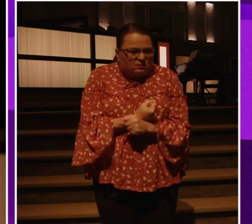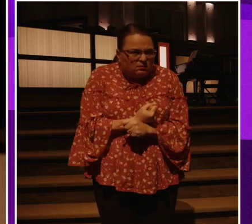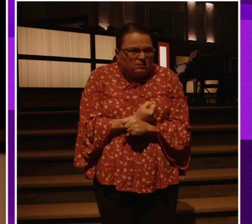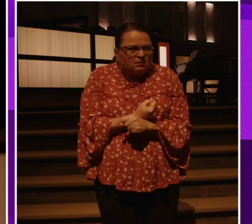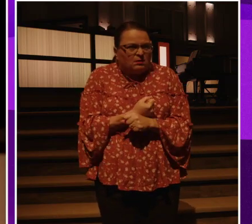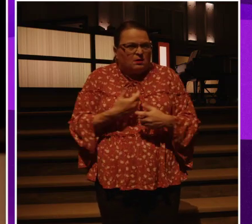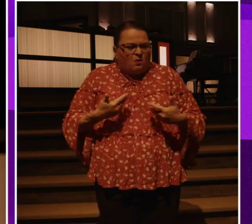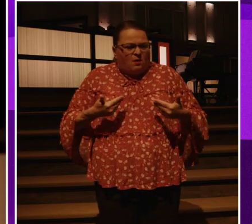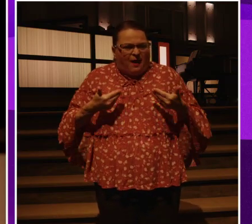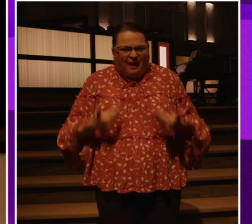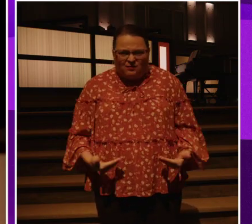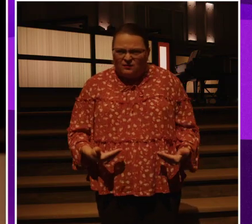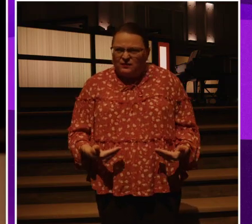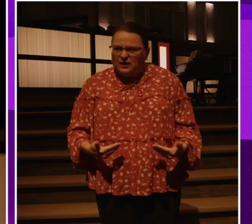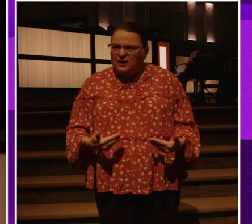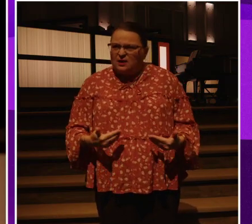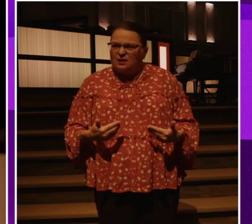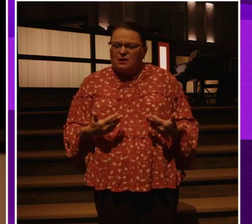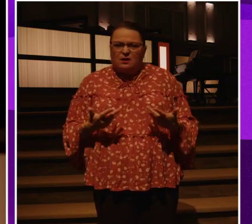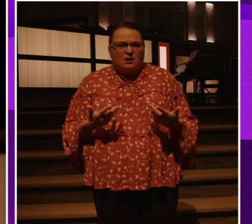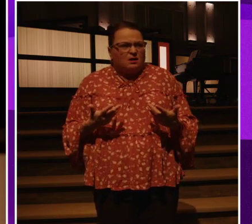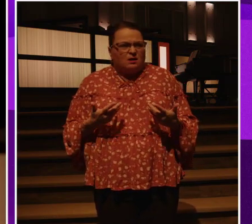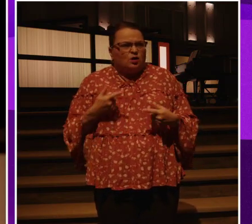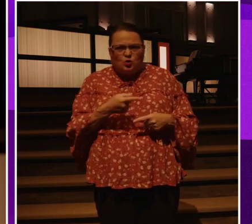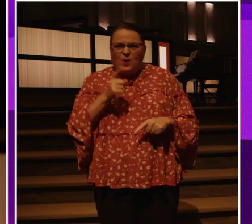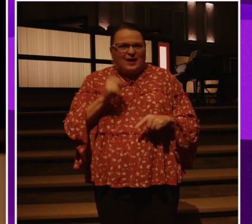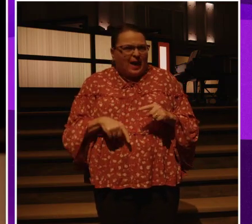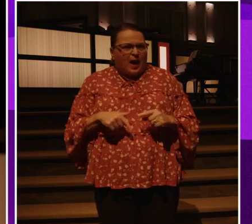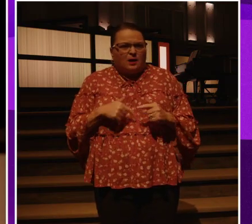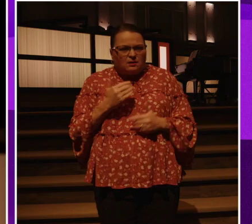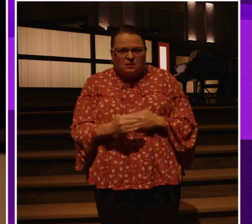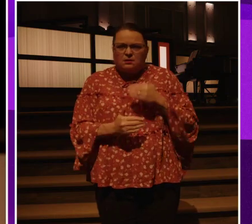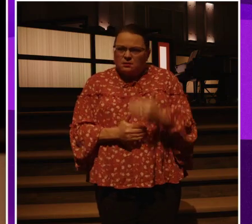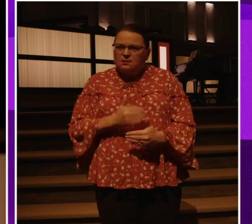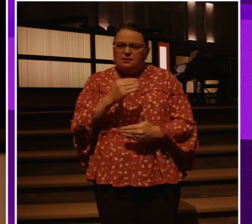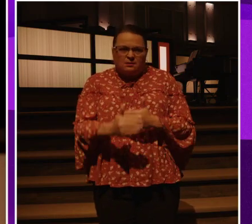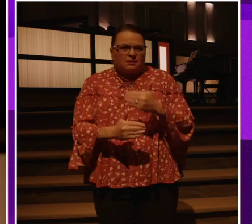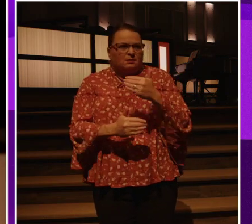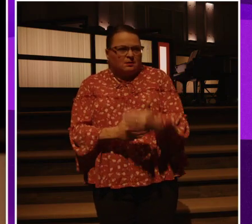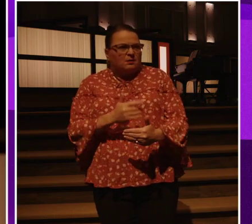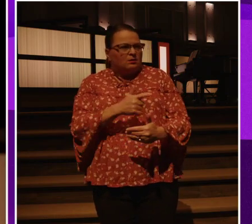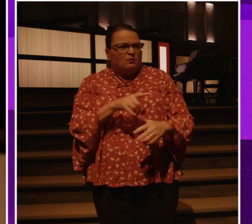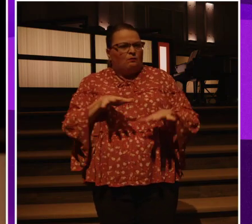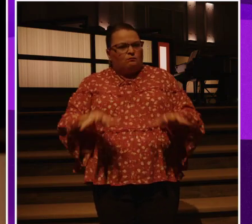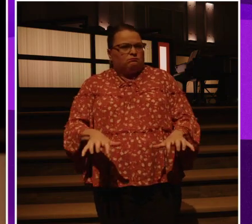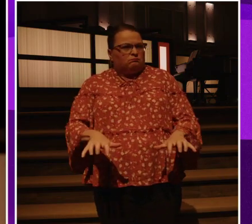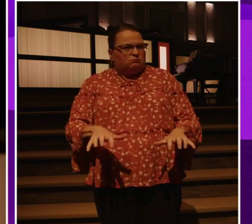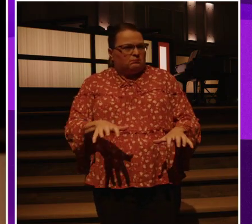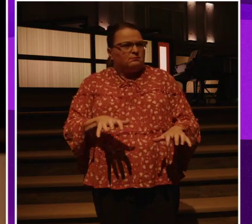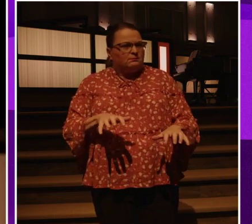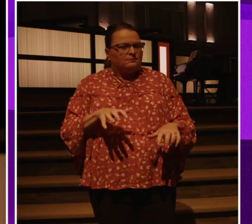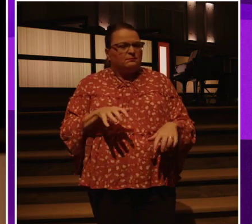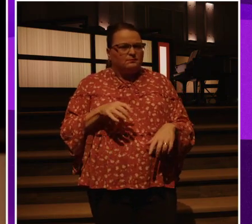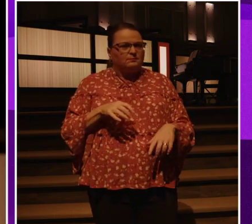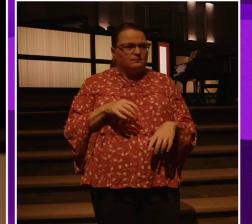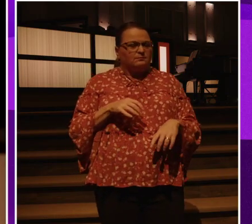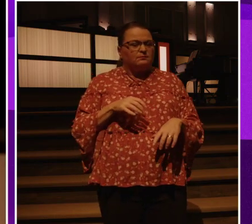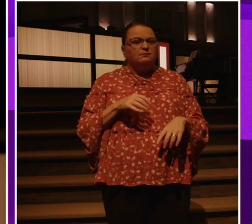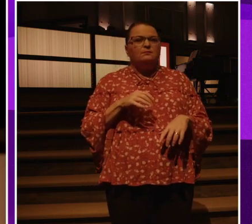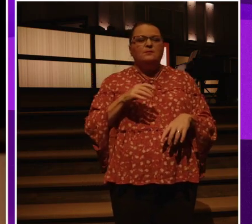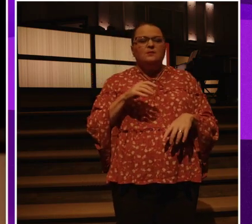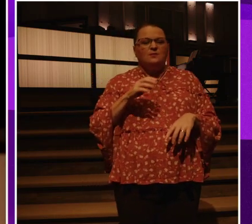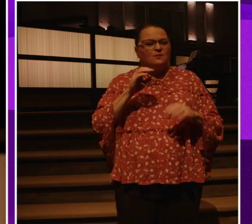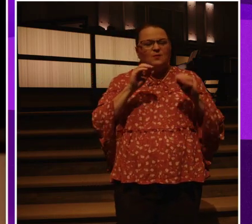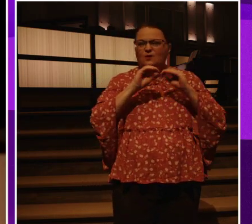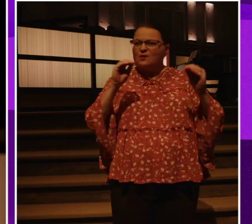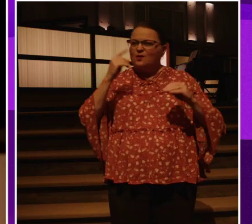down. It distracts you from the things that are rightfully yours as a child of God. No